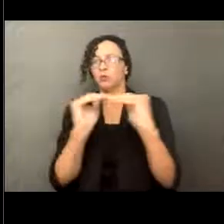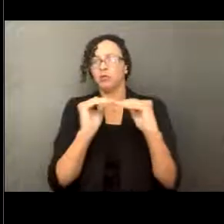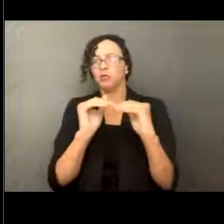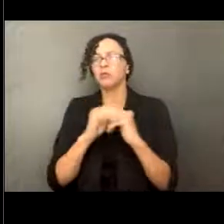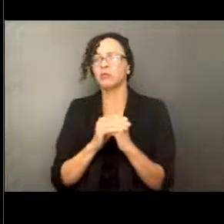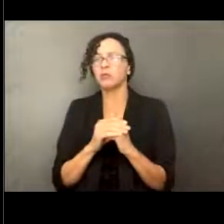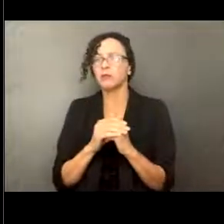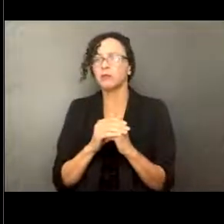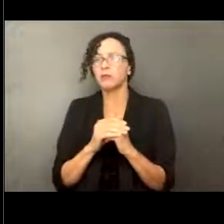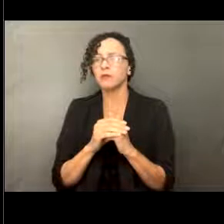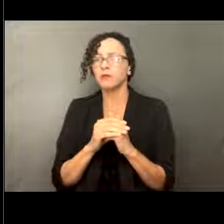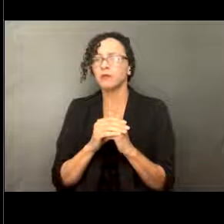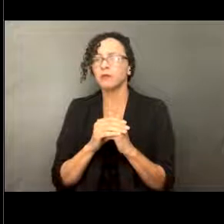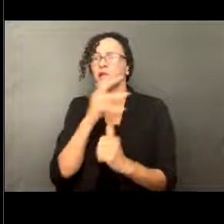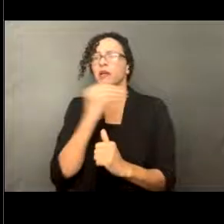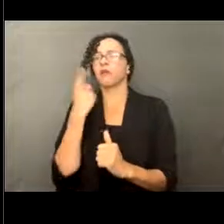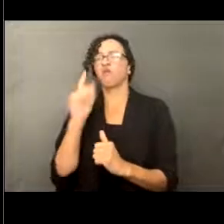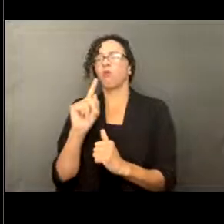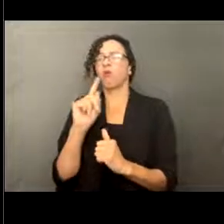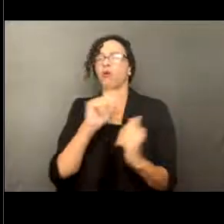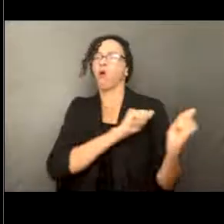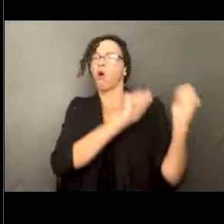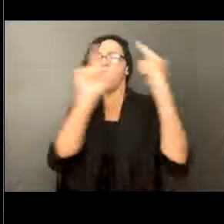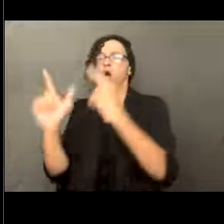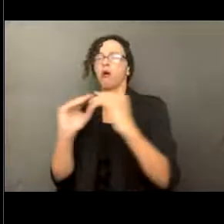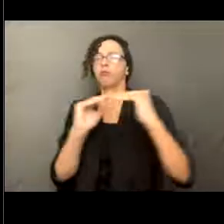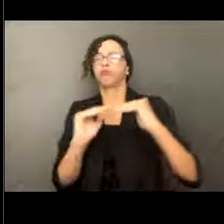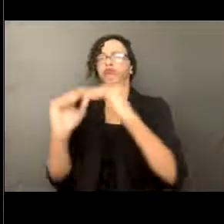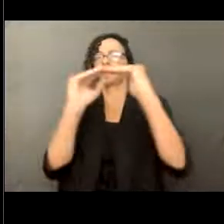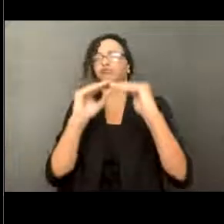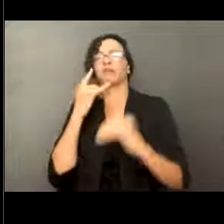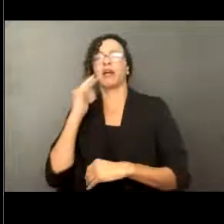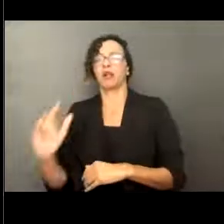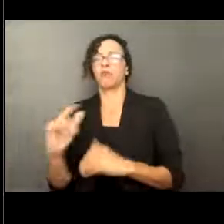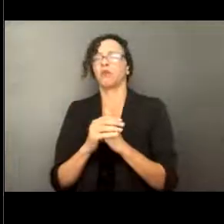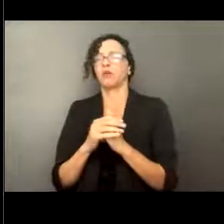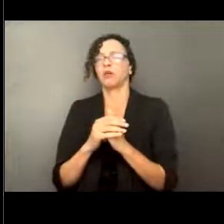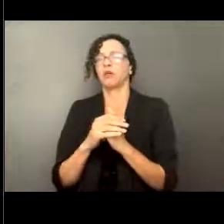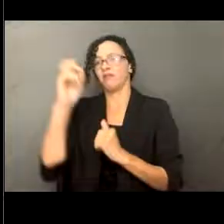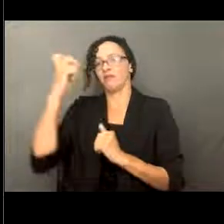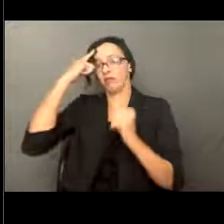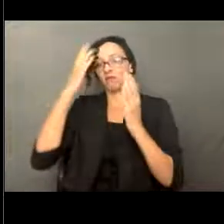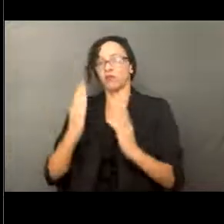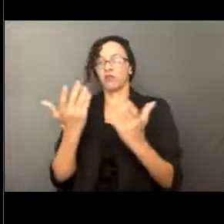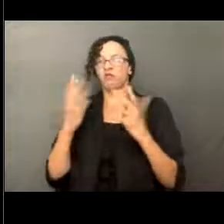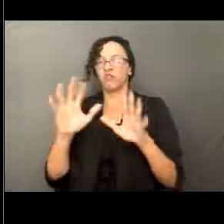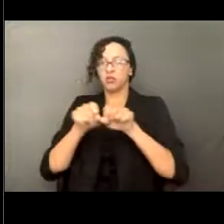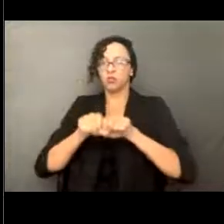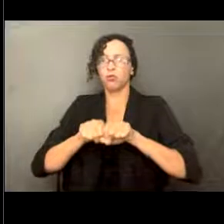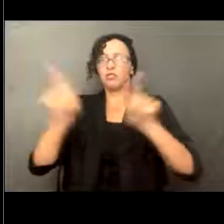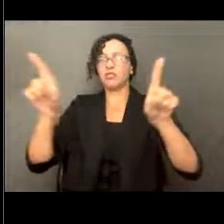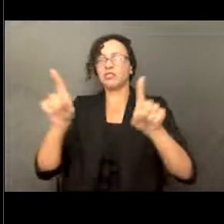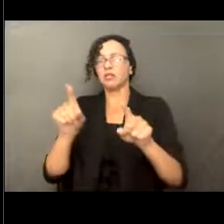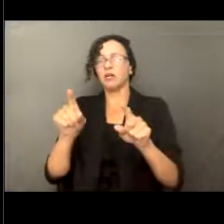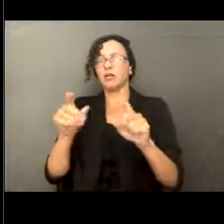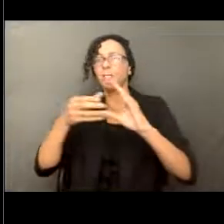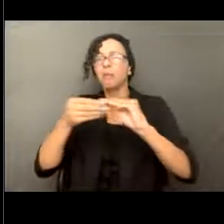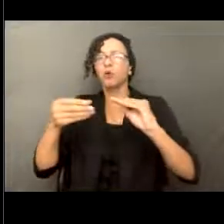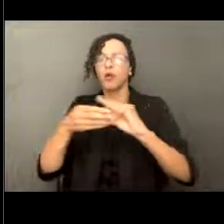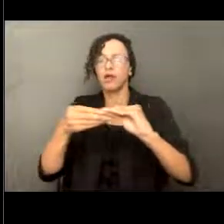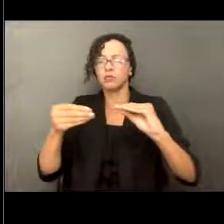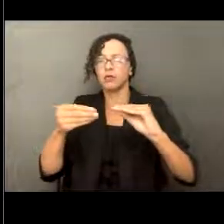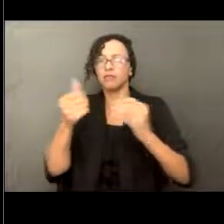a California for all. He's released a memo and an executive order asking all agencies and